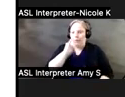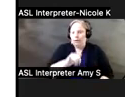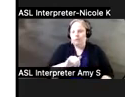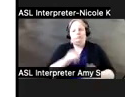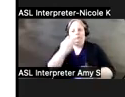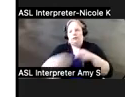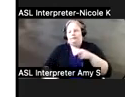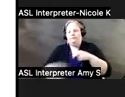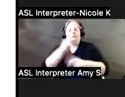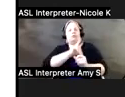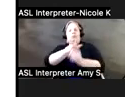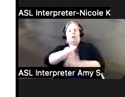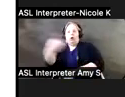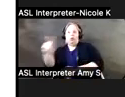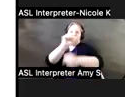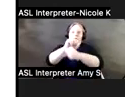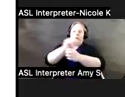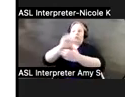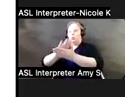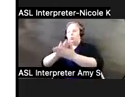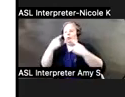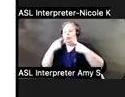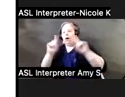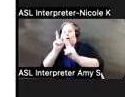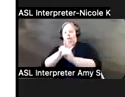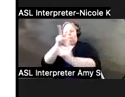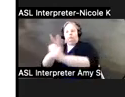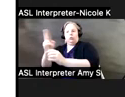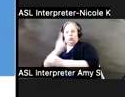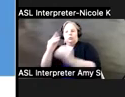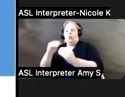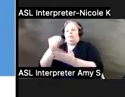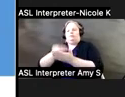it for things like work and school, there's a lot more funding options that open up.